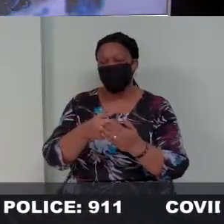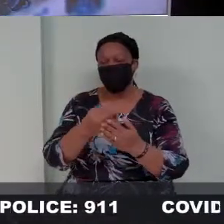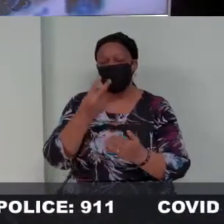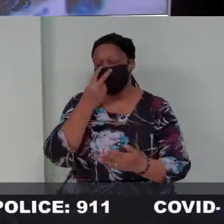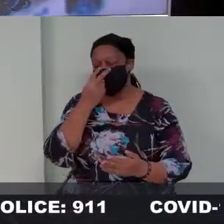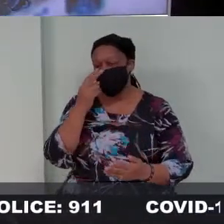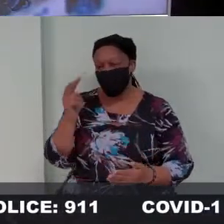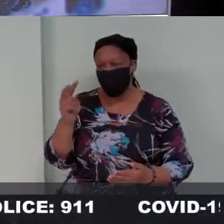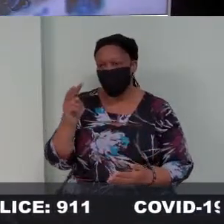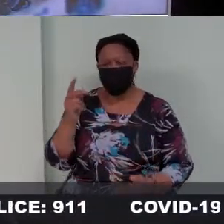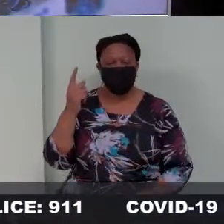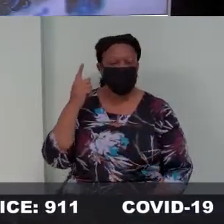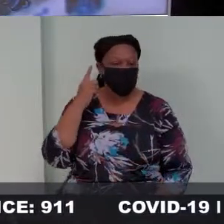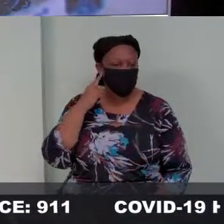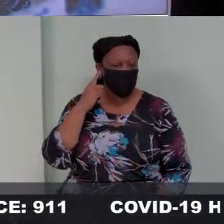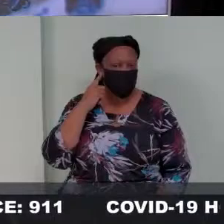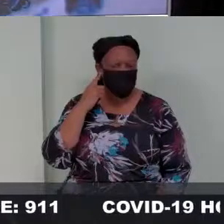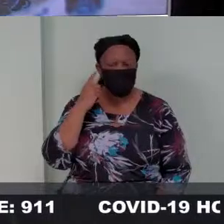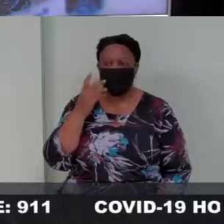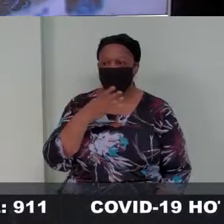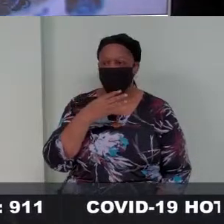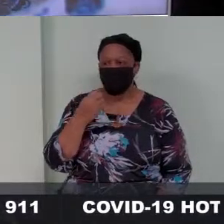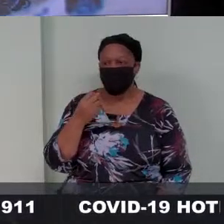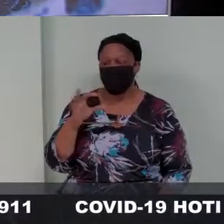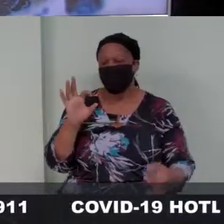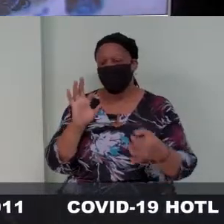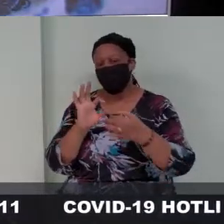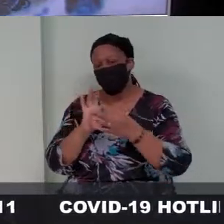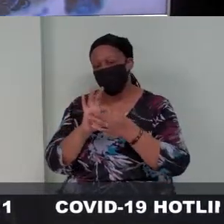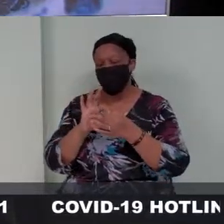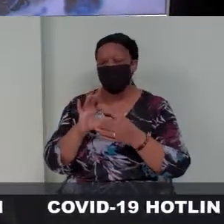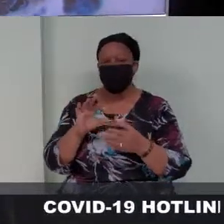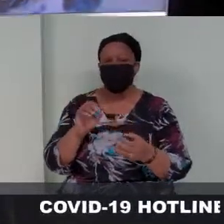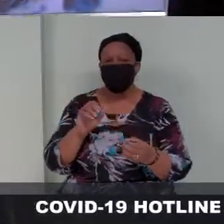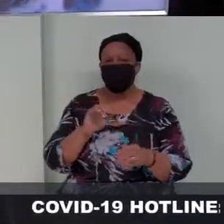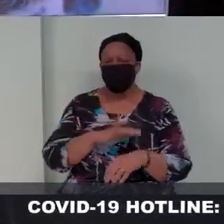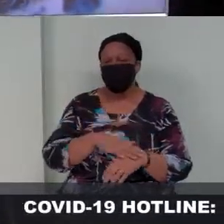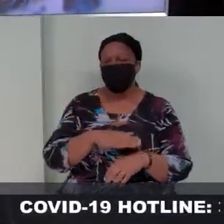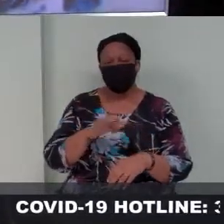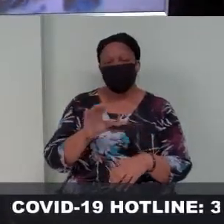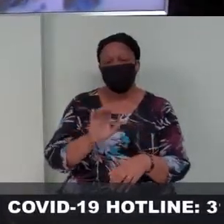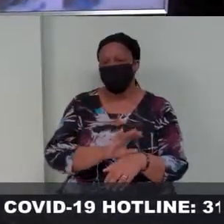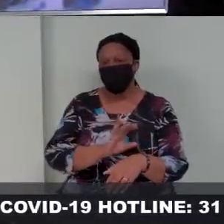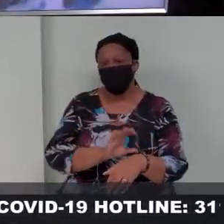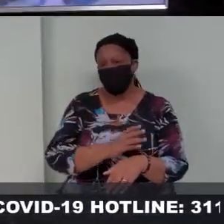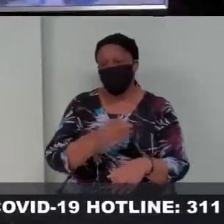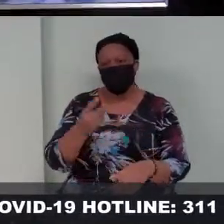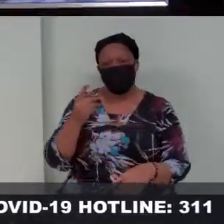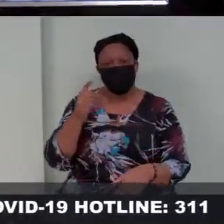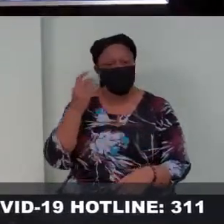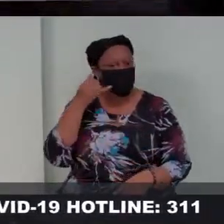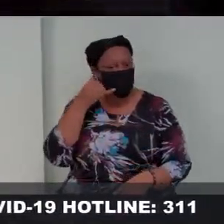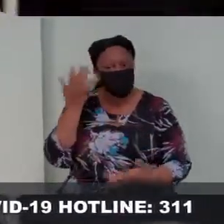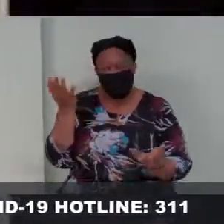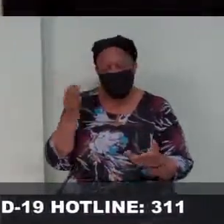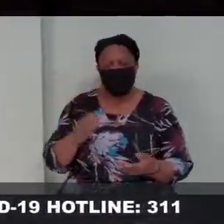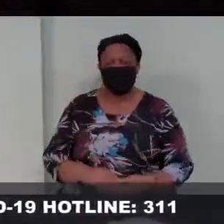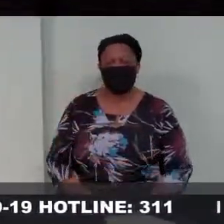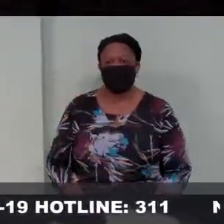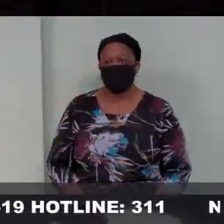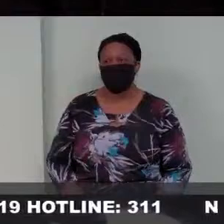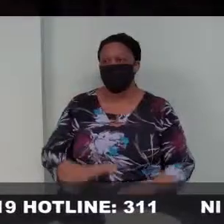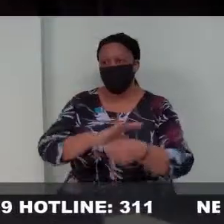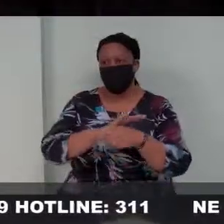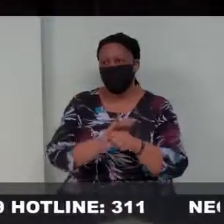viewers, listeners, and those who are connected via social media. The